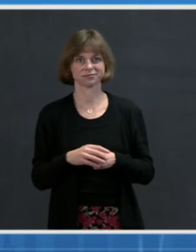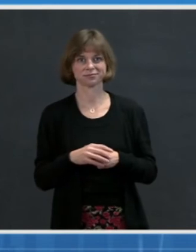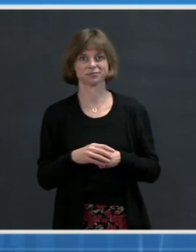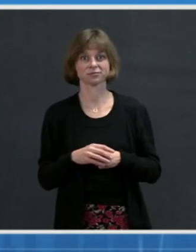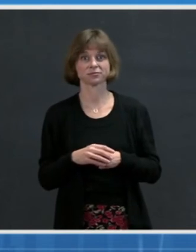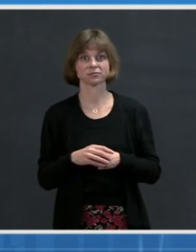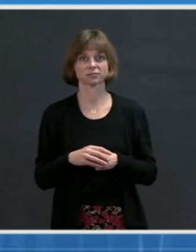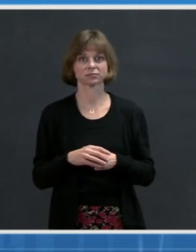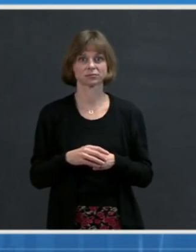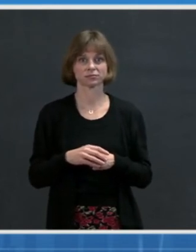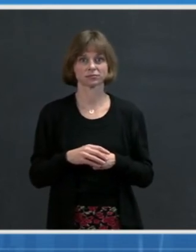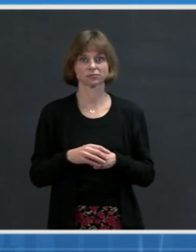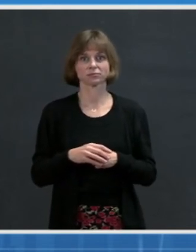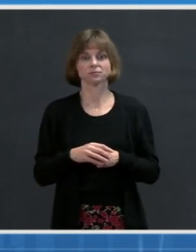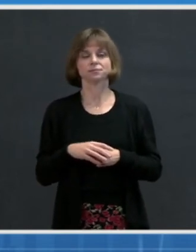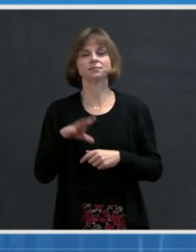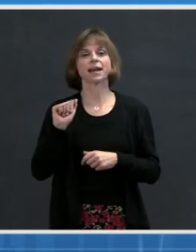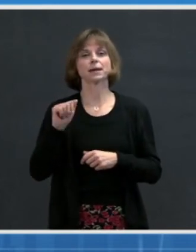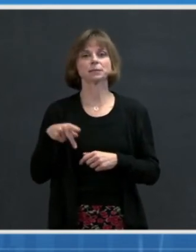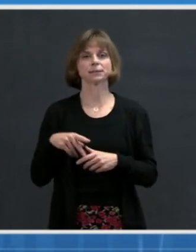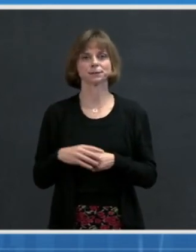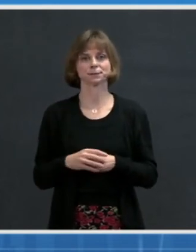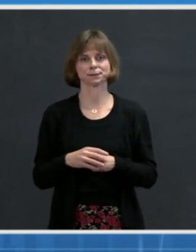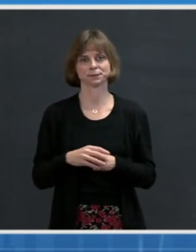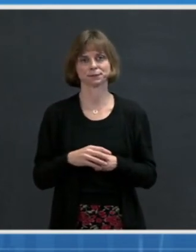Next, we'll go to Ricardo at the Associated Press.